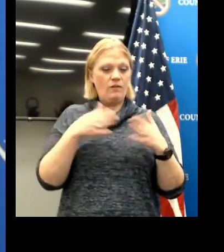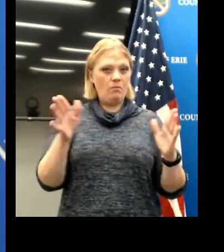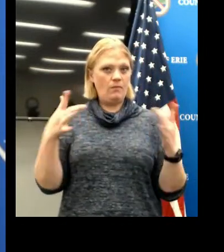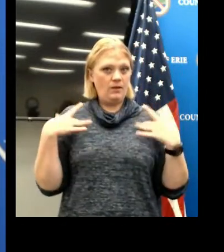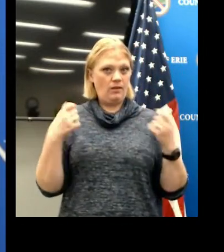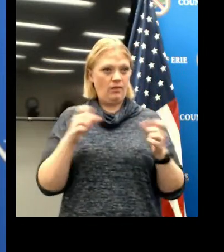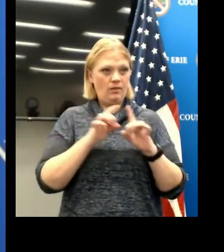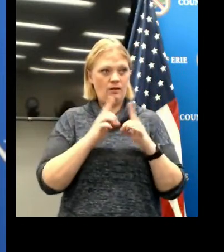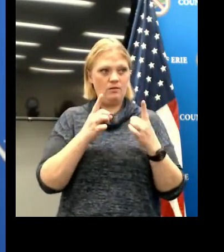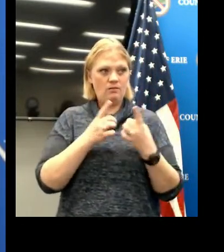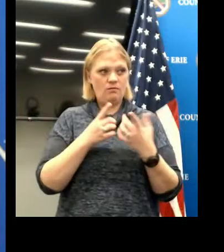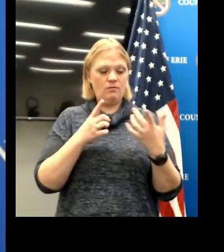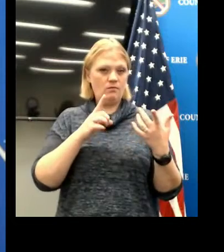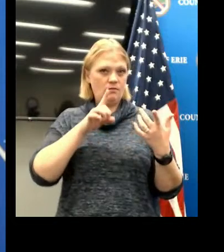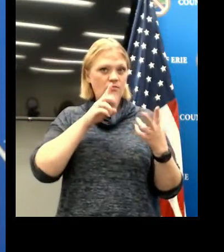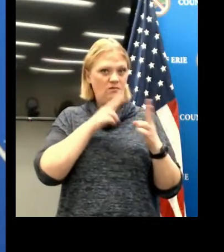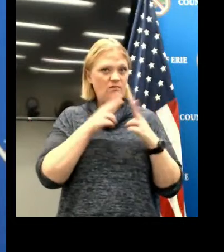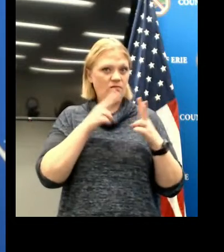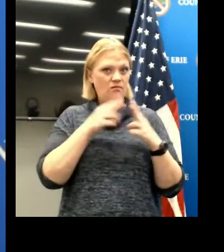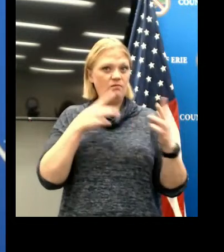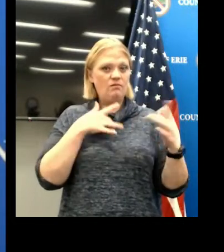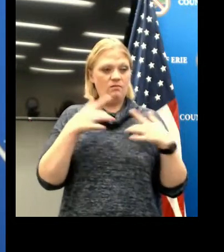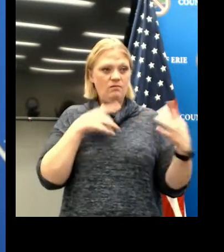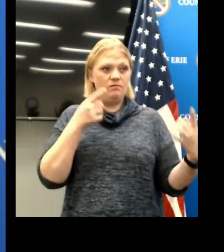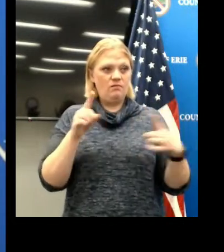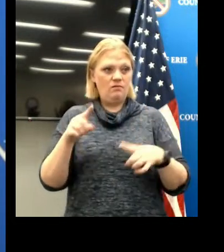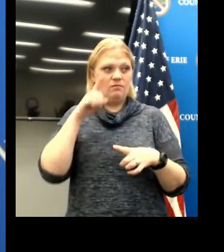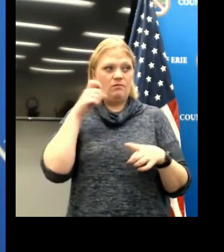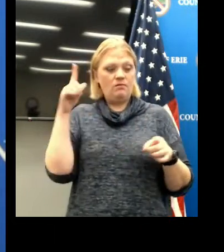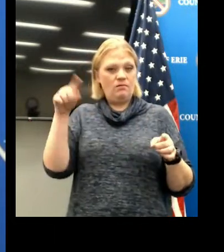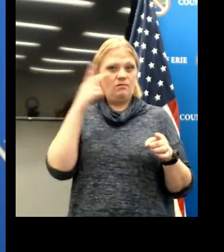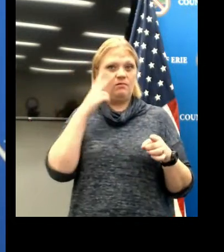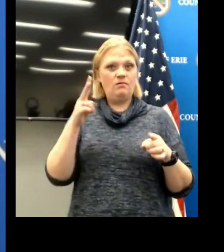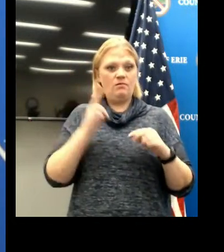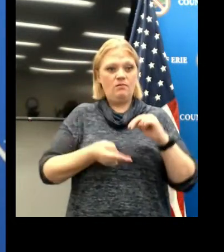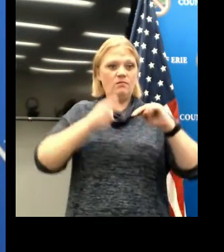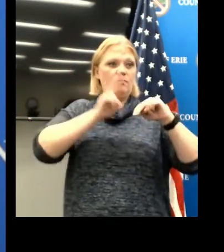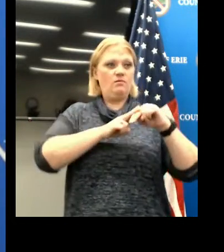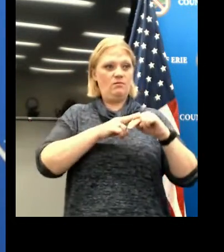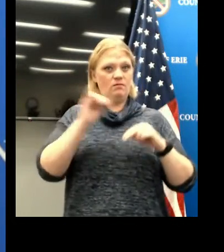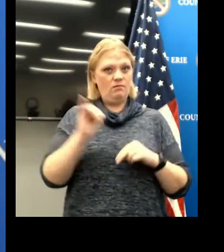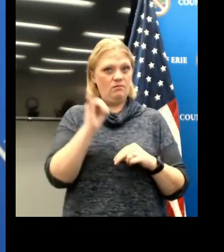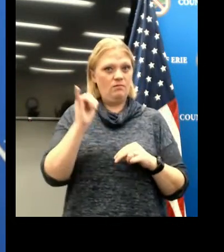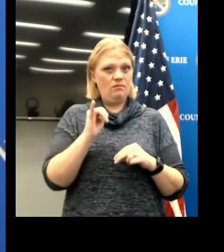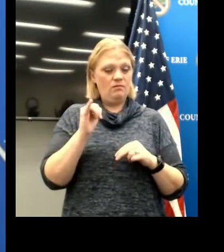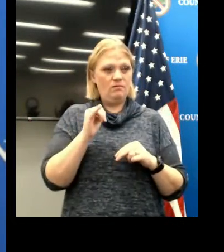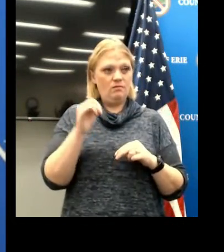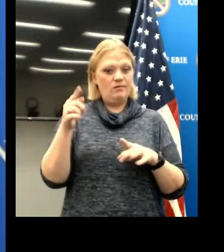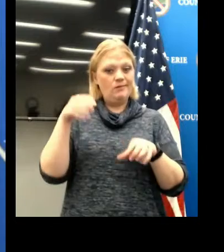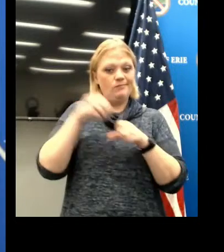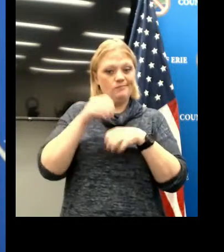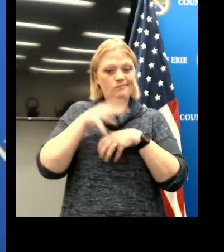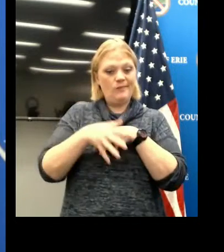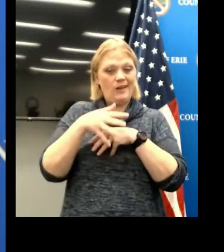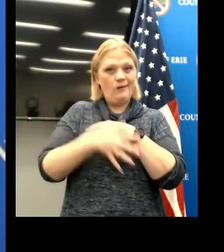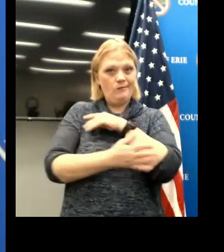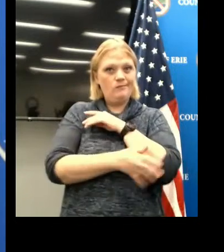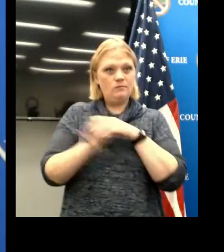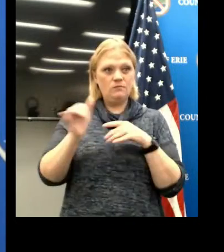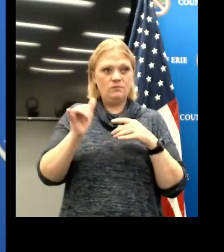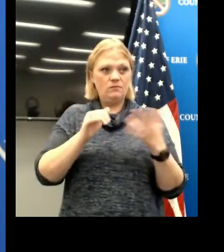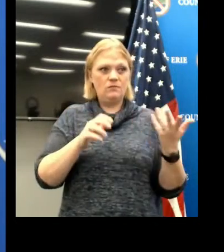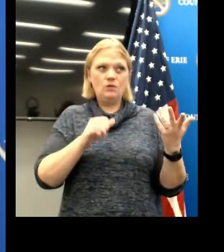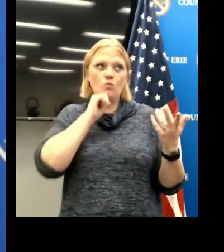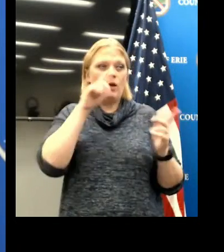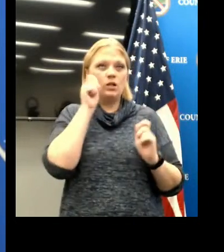is very concerned about what's going on because they're seeing increased rates of infection in key areas of Niagara County as well. Wouldn't